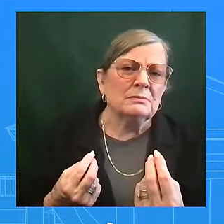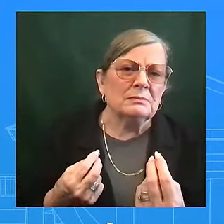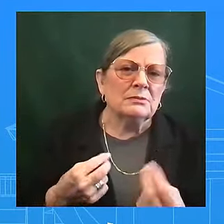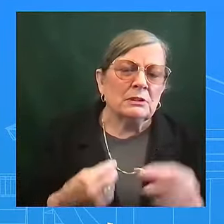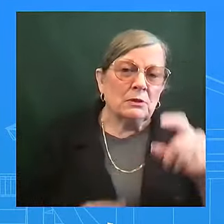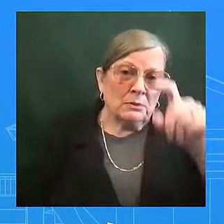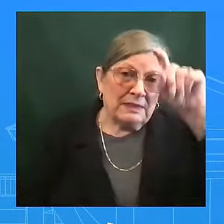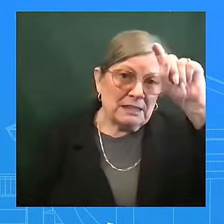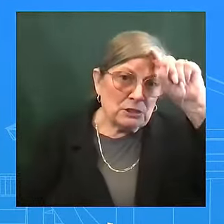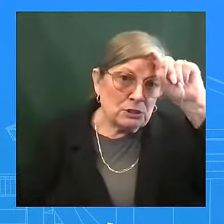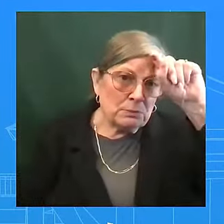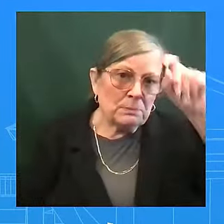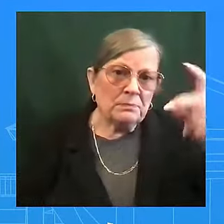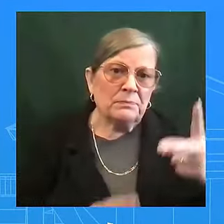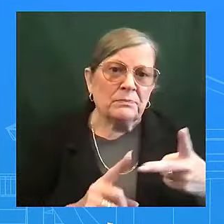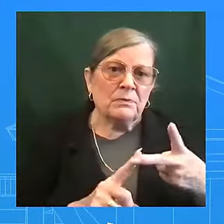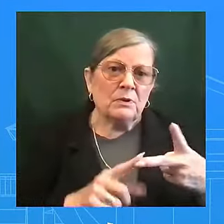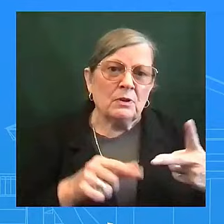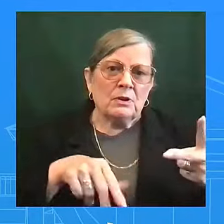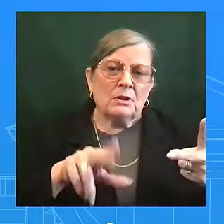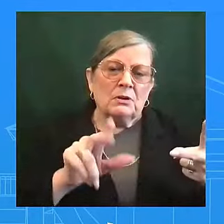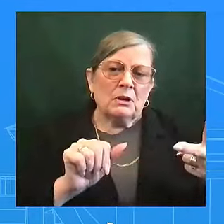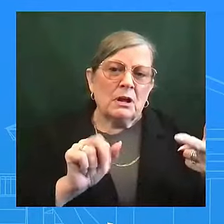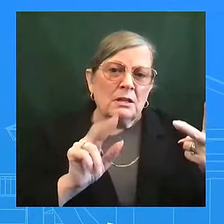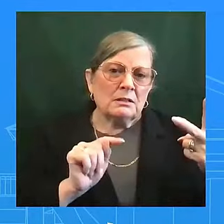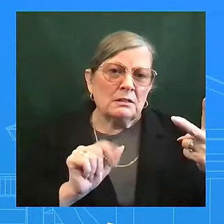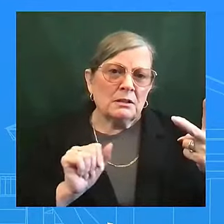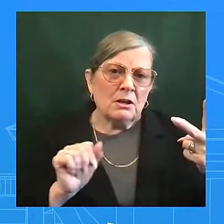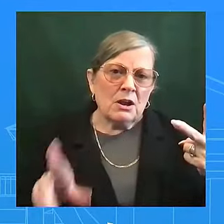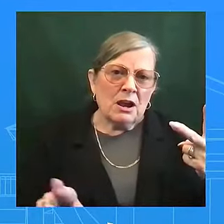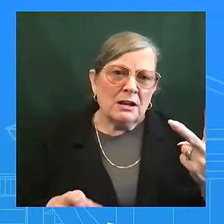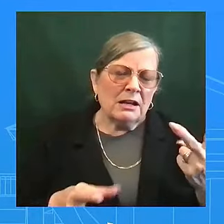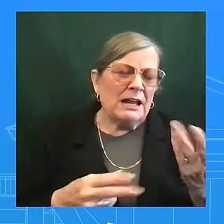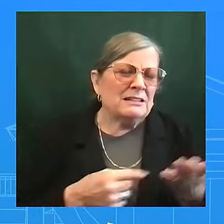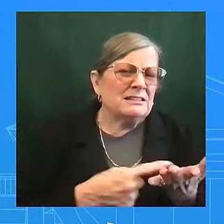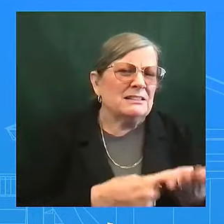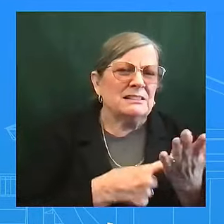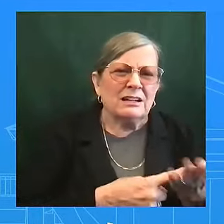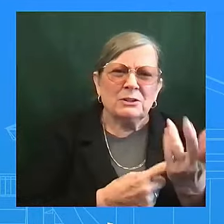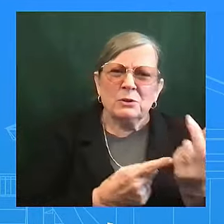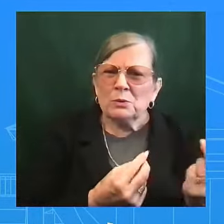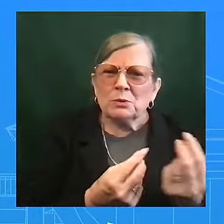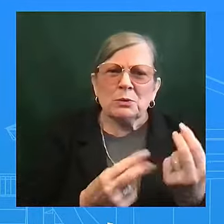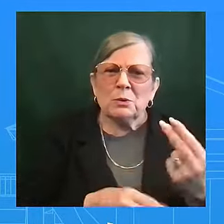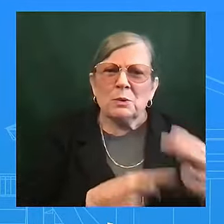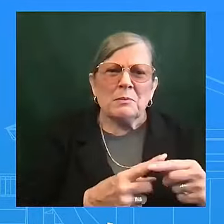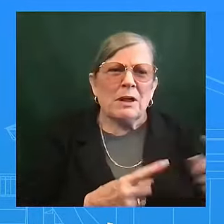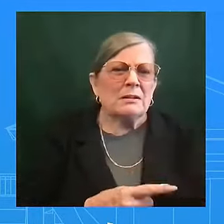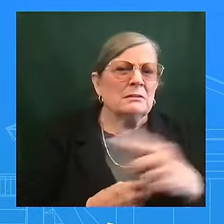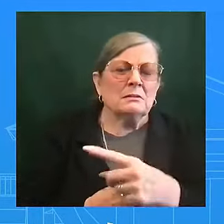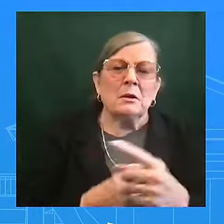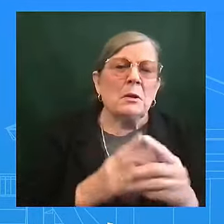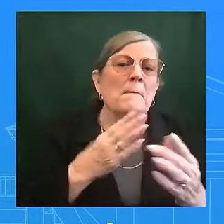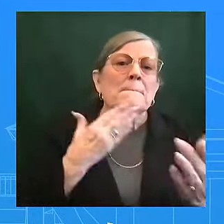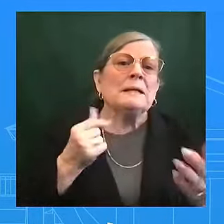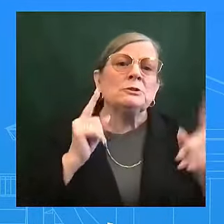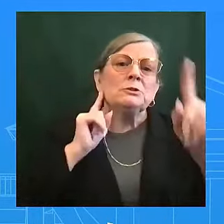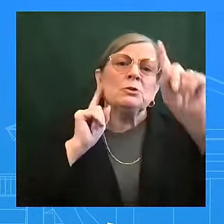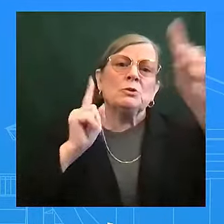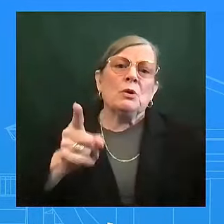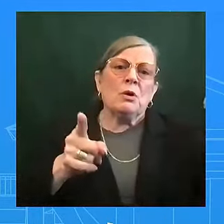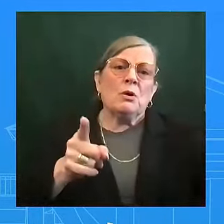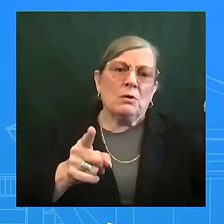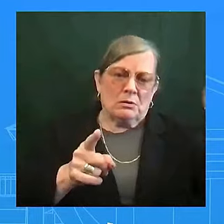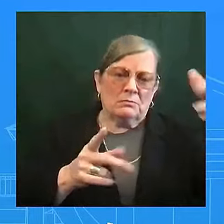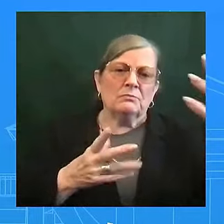order. The best path forward is to get this hostage deal. And that's what the president wants to see. The vice president is preparing for a debate tomorrow night